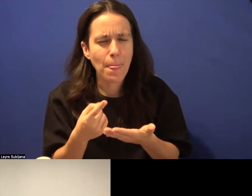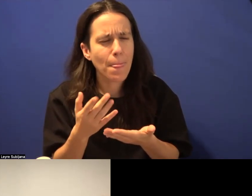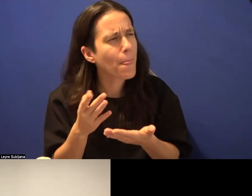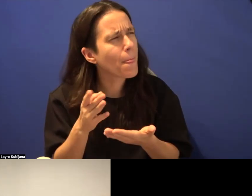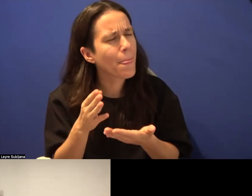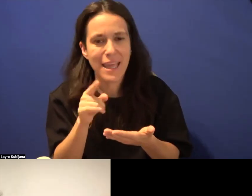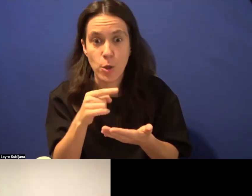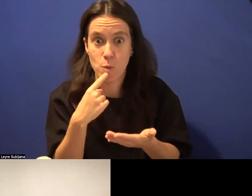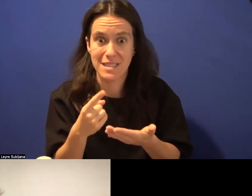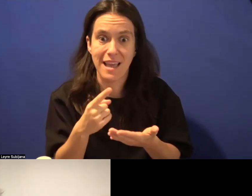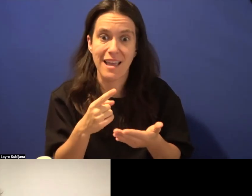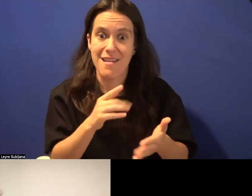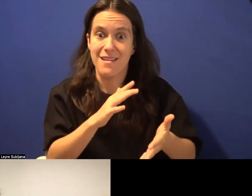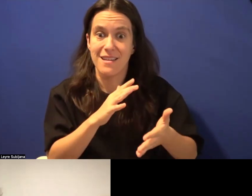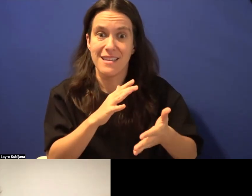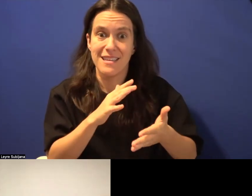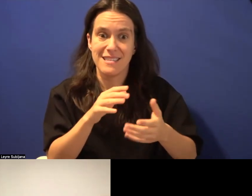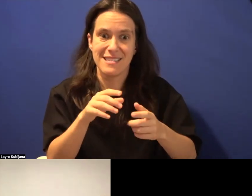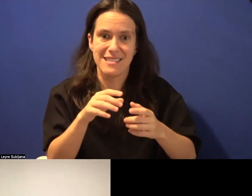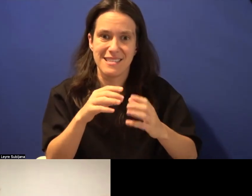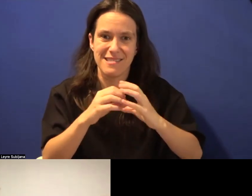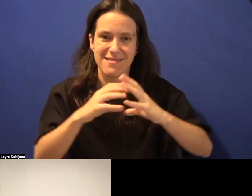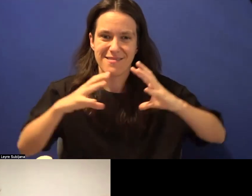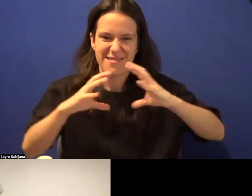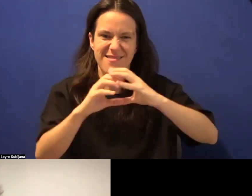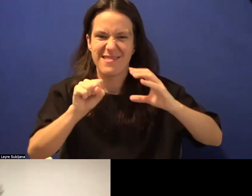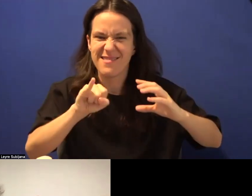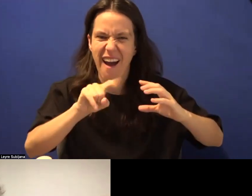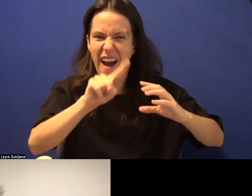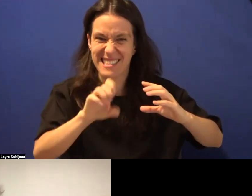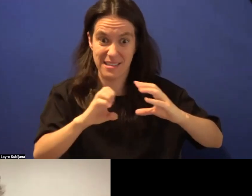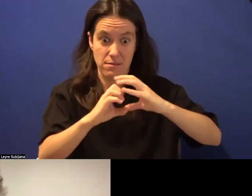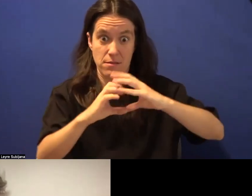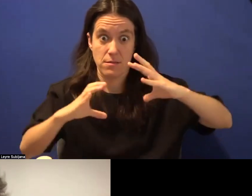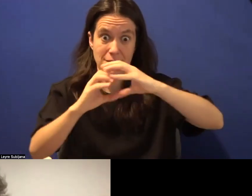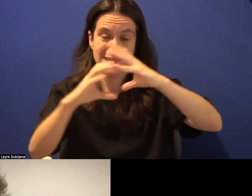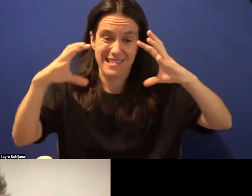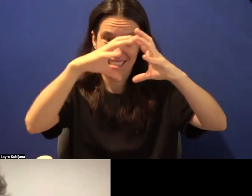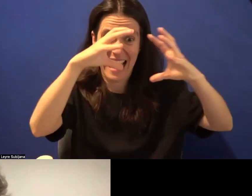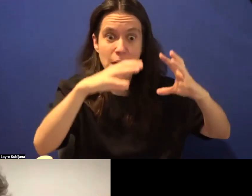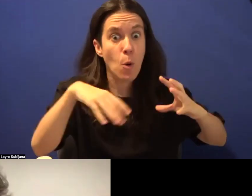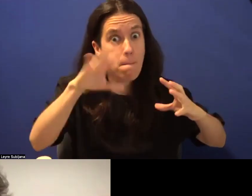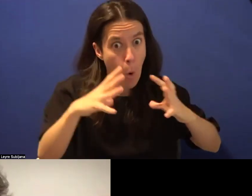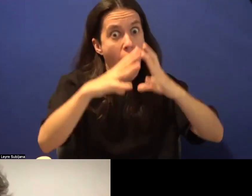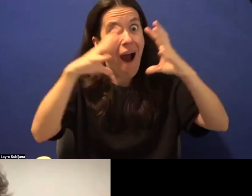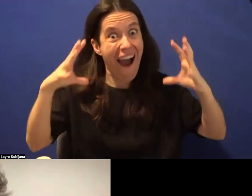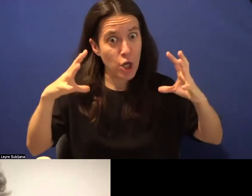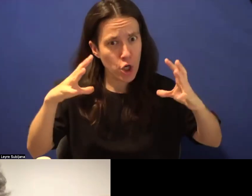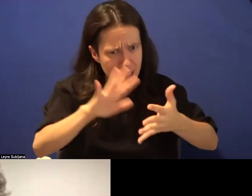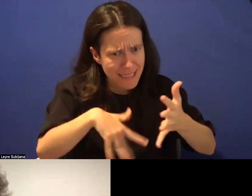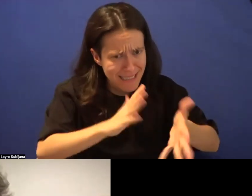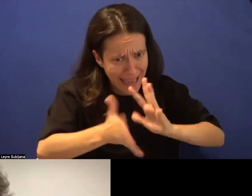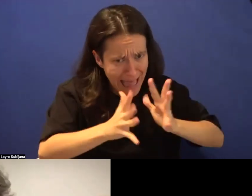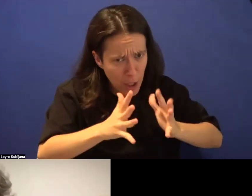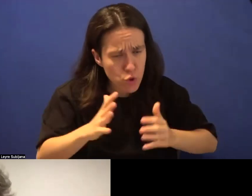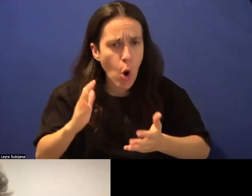so the size or the dimension or whatever of these networks is much higher in signs versus spoken